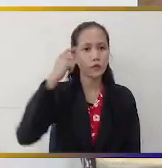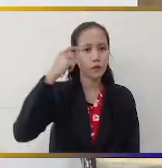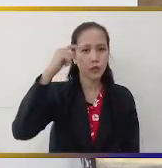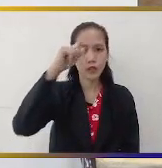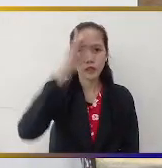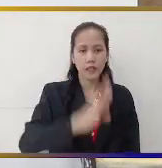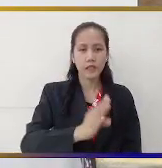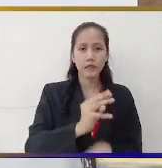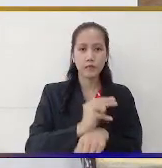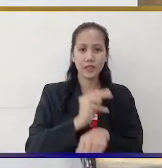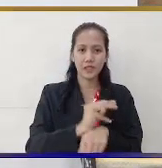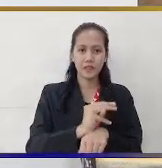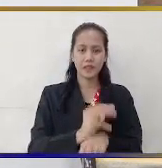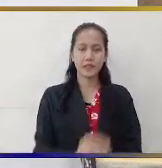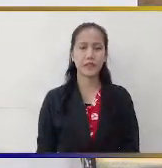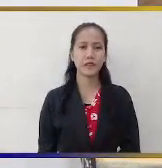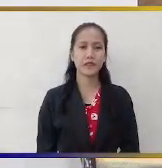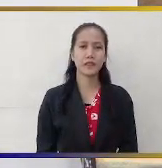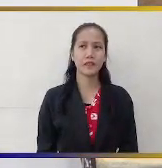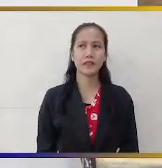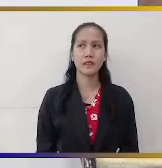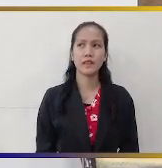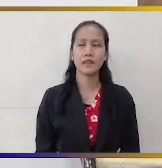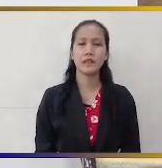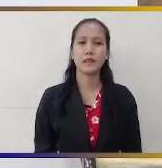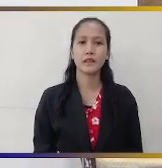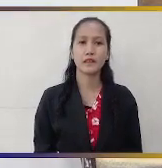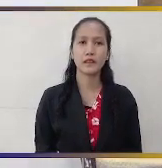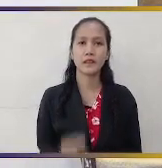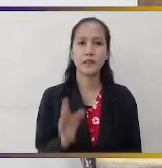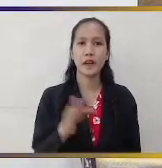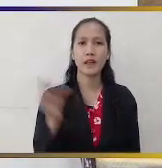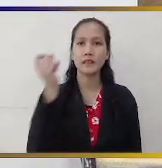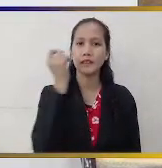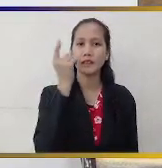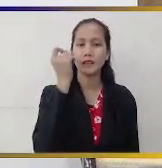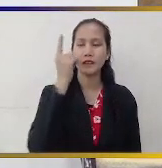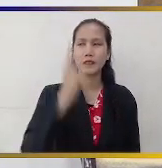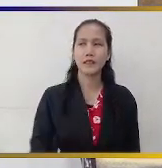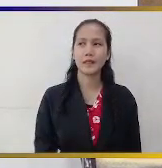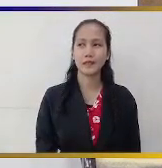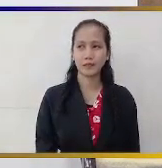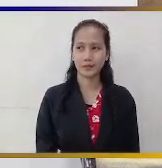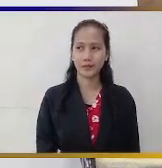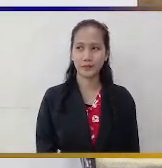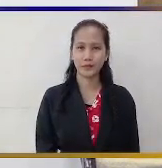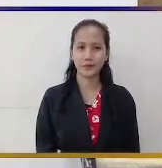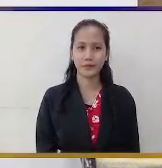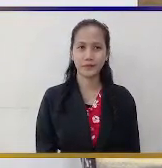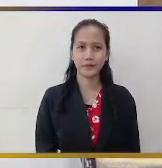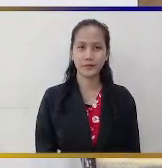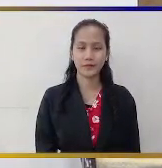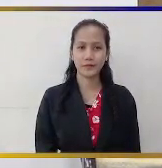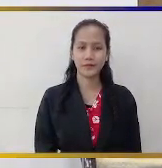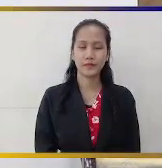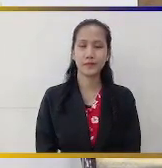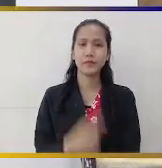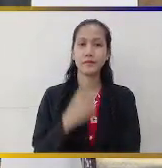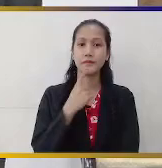okay? If it was 1,000, these guys would be right now wrestling for it. Amen. Now, I'm just telling